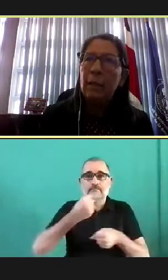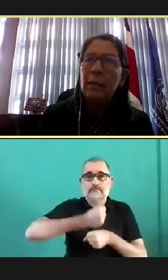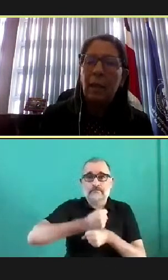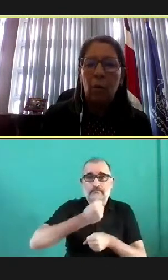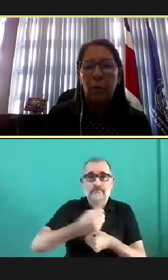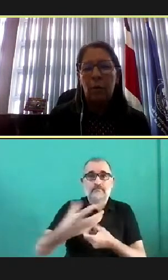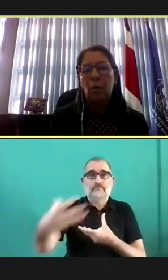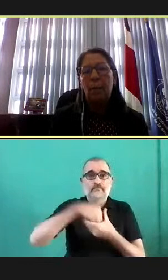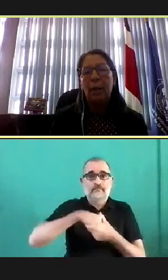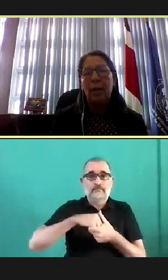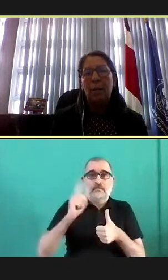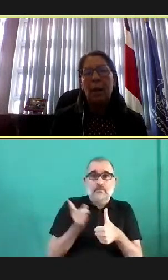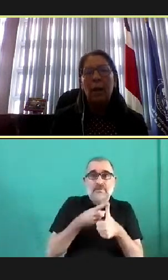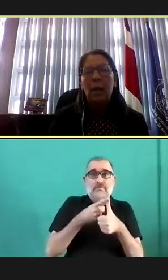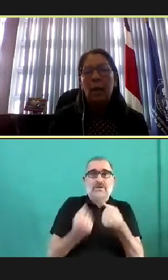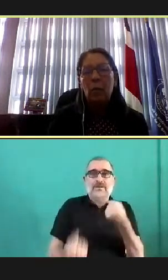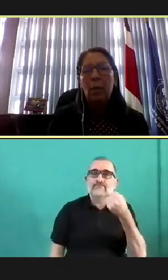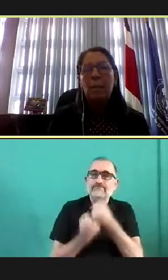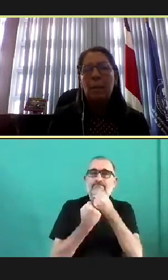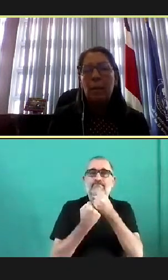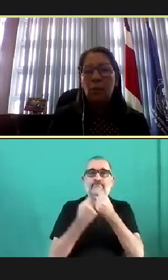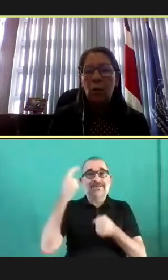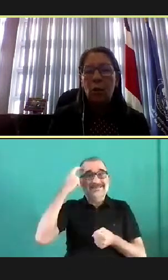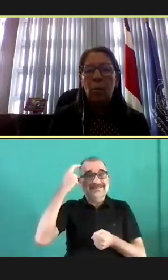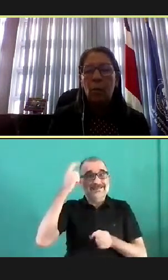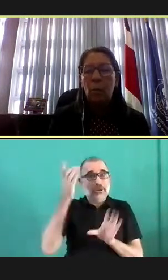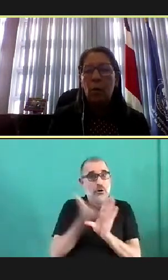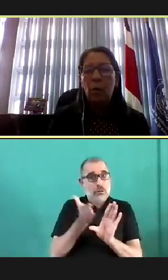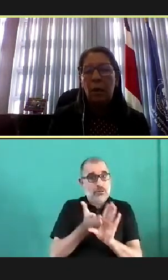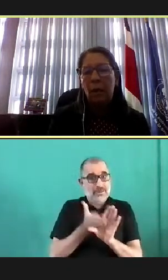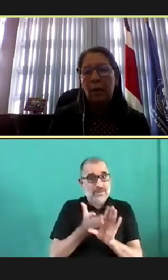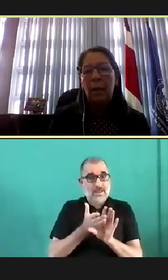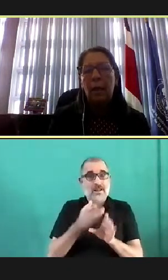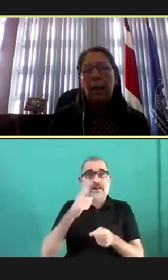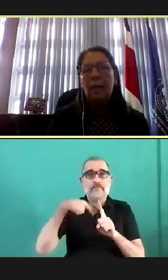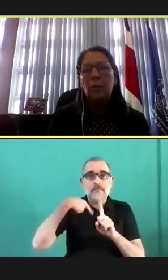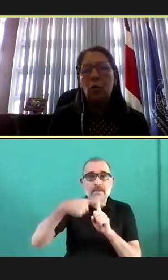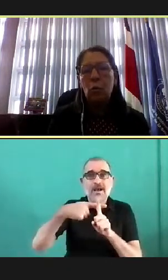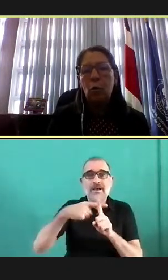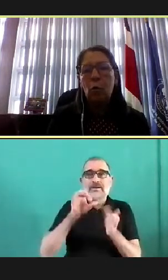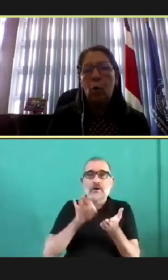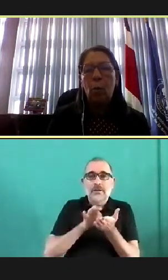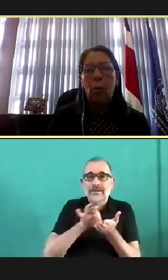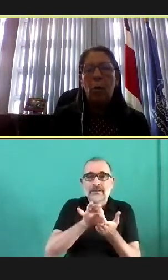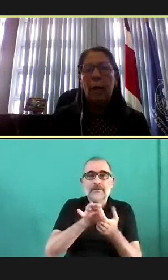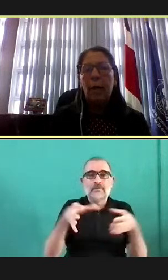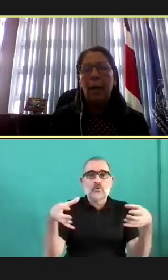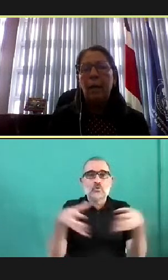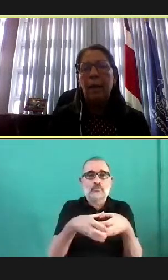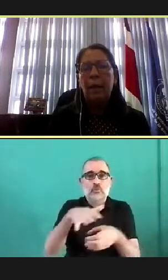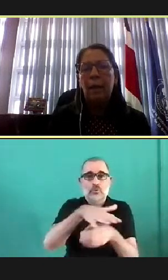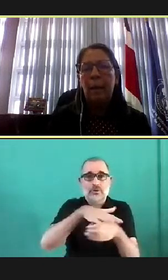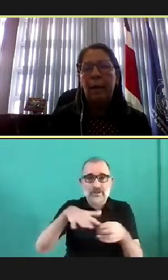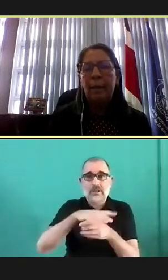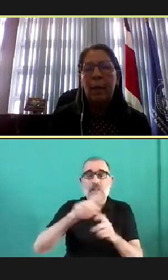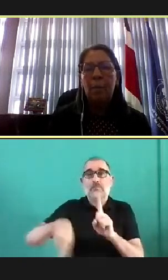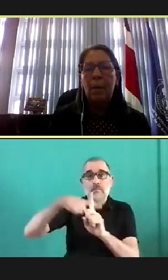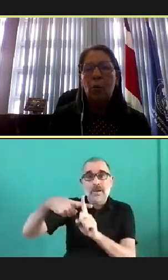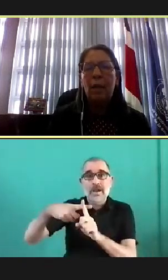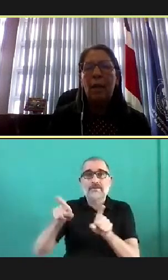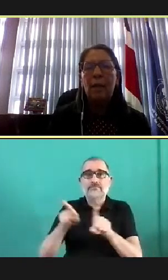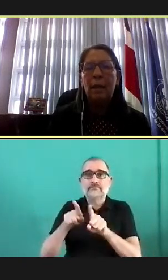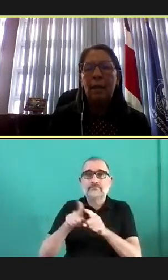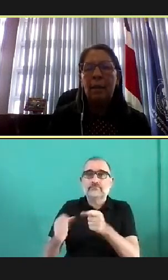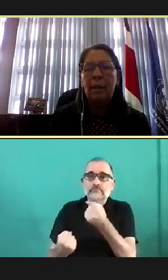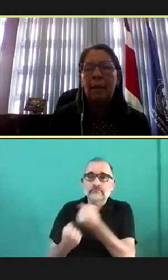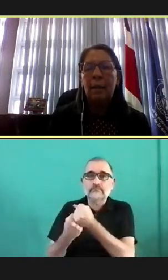supporting the 1-800 hotline for addressing the needs of women in particular with specific